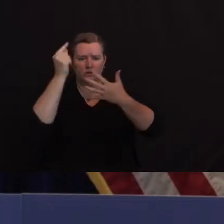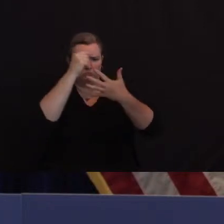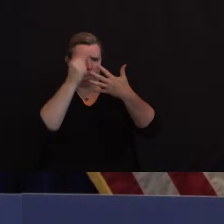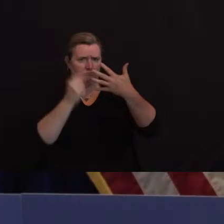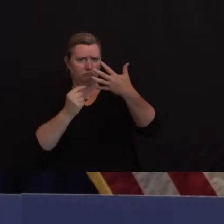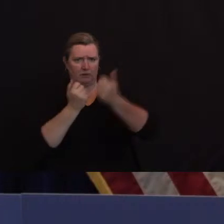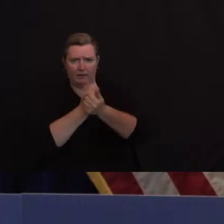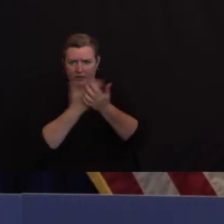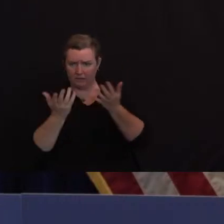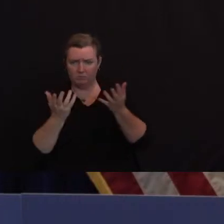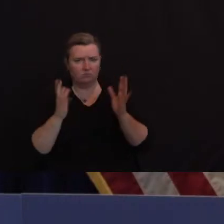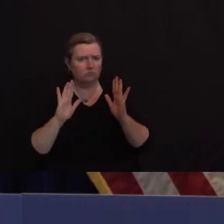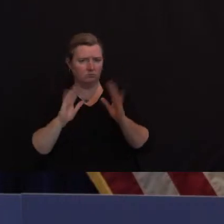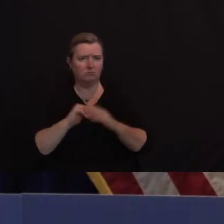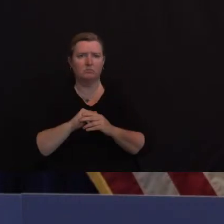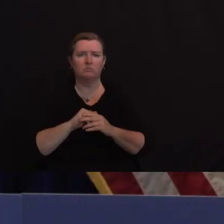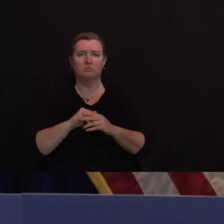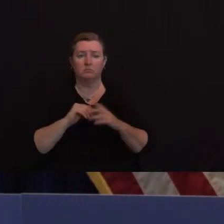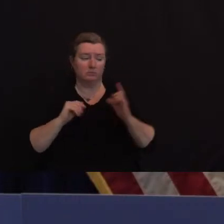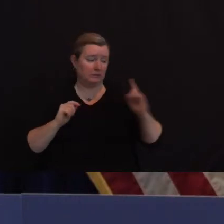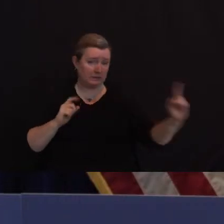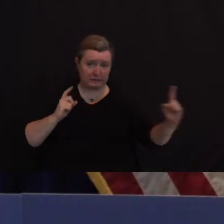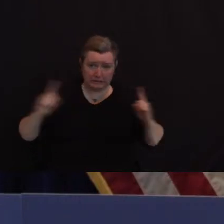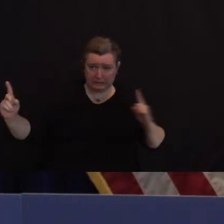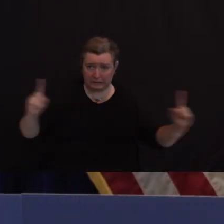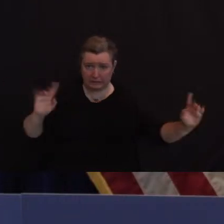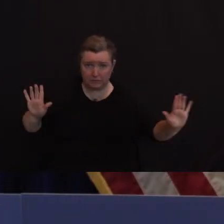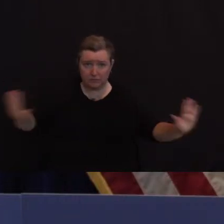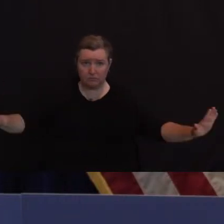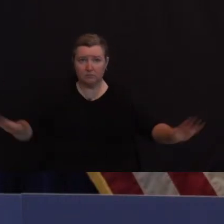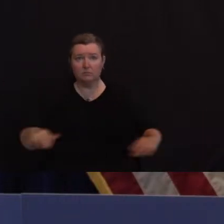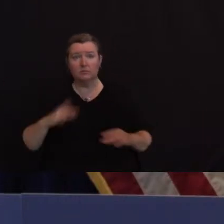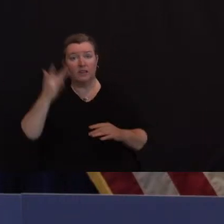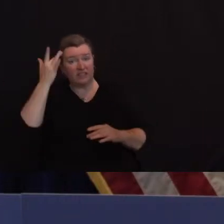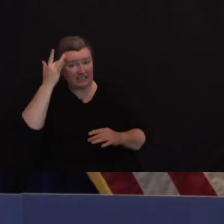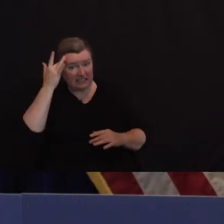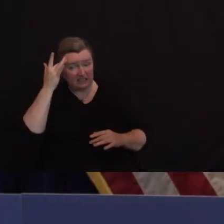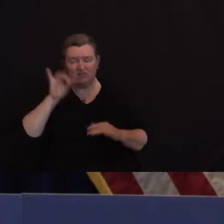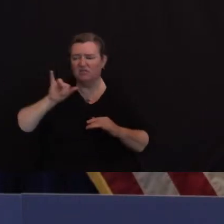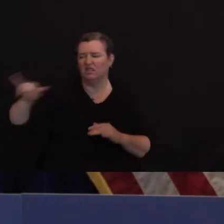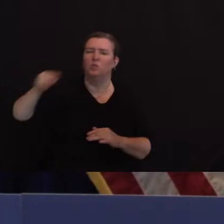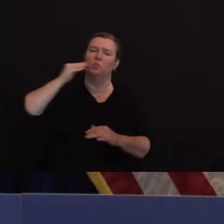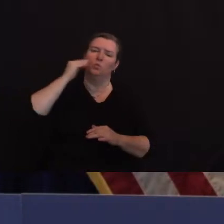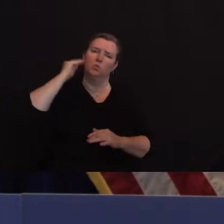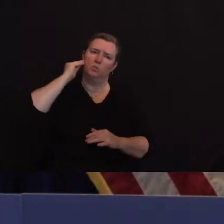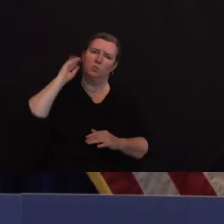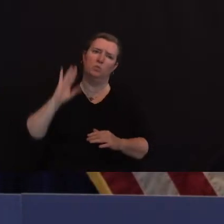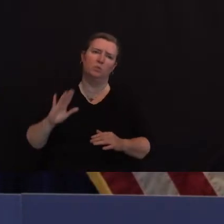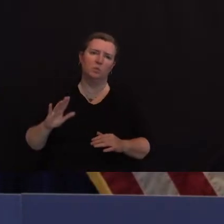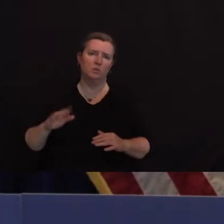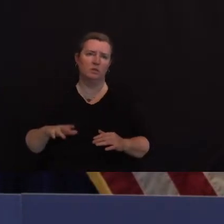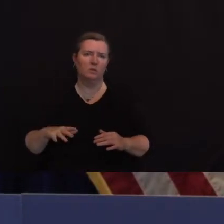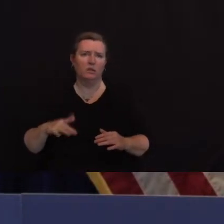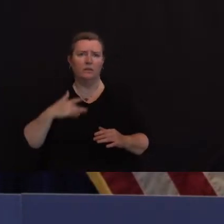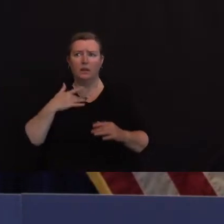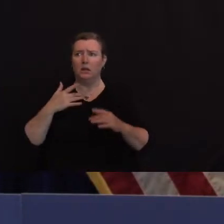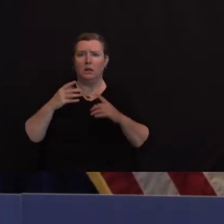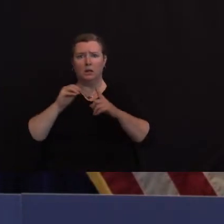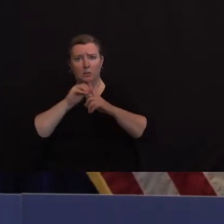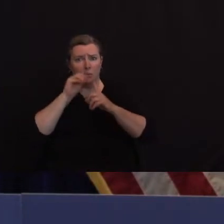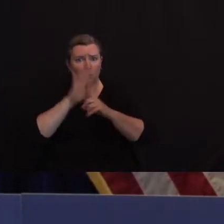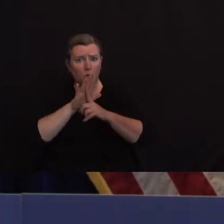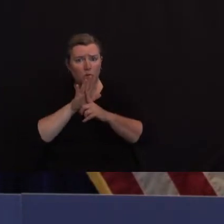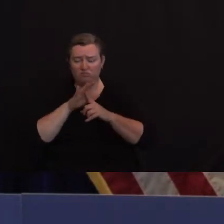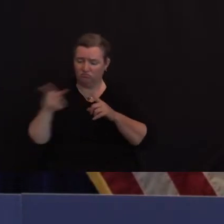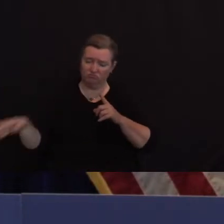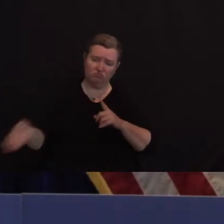distance, staying home when you're sick, getting tested for COVID-19 if you think you may have been exposed or if you don't feel well. I